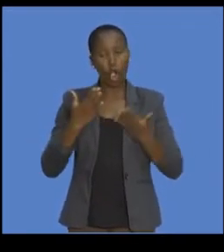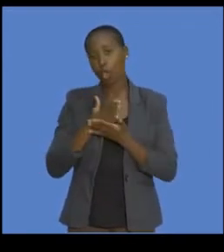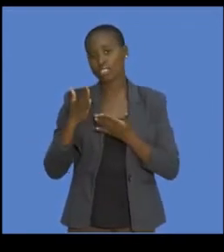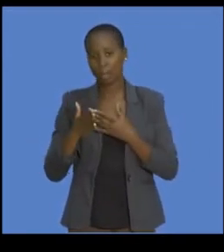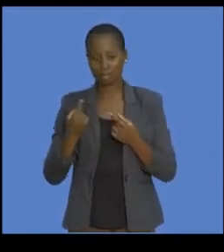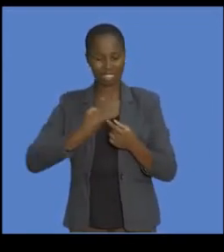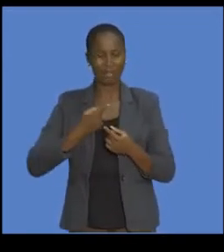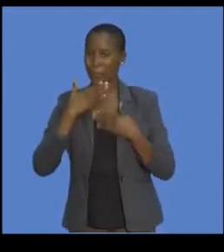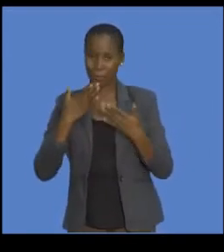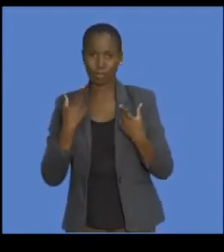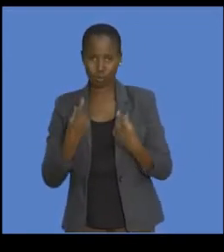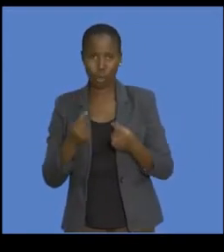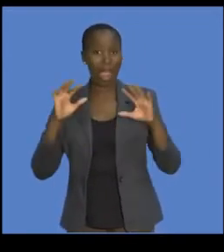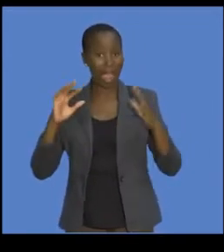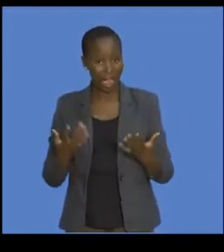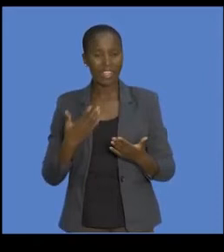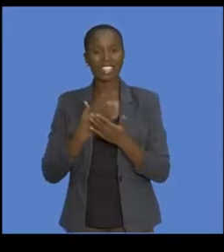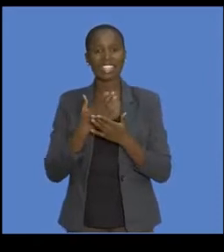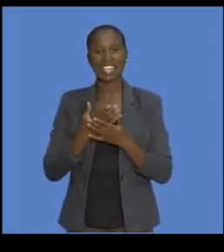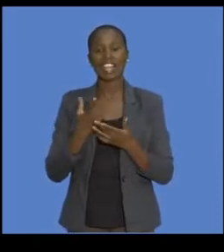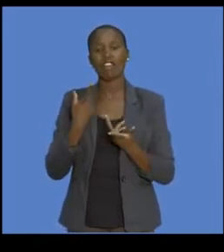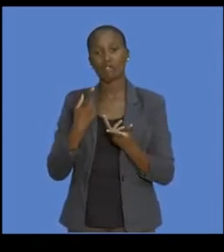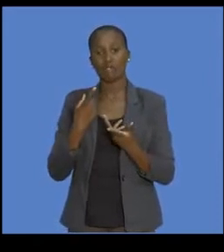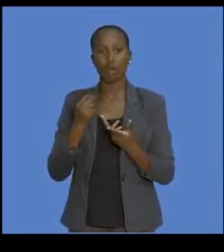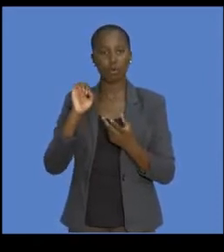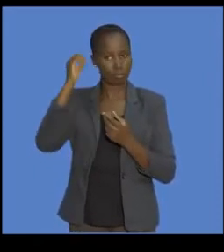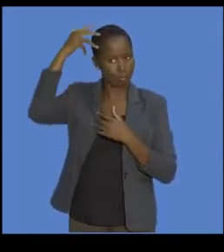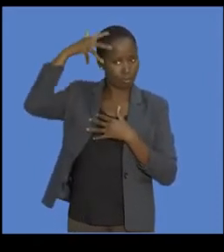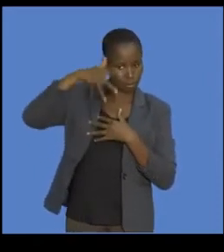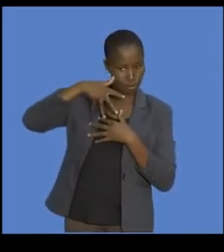transmitting signals between different parts of the body.